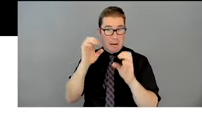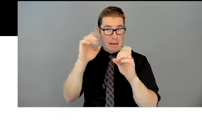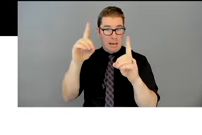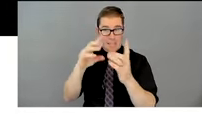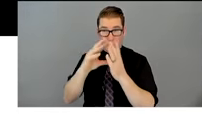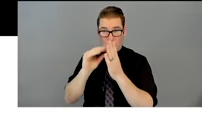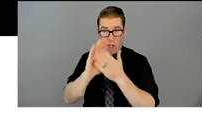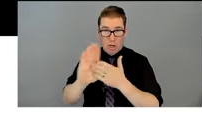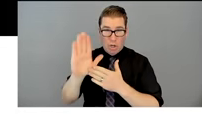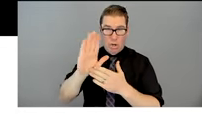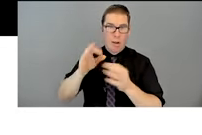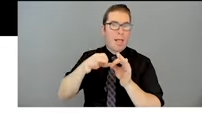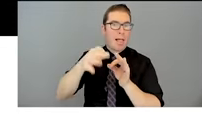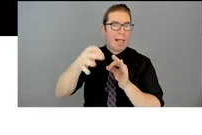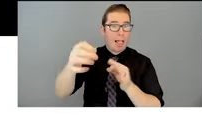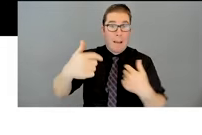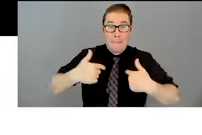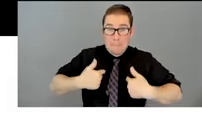our experiences.